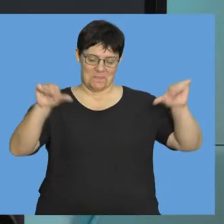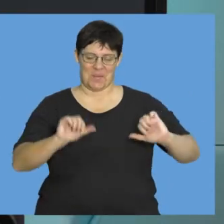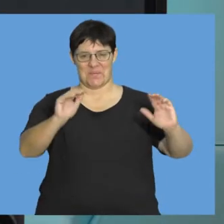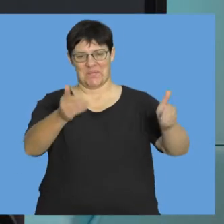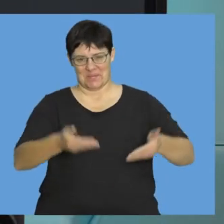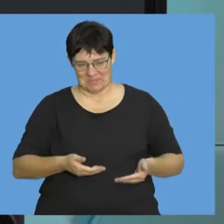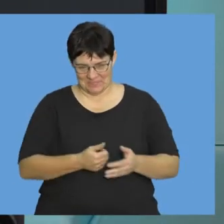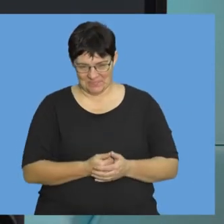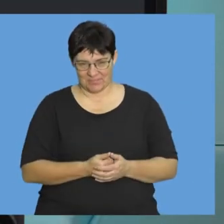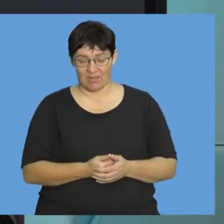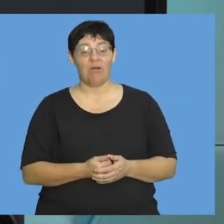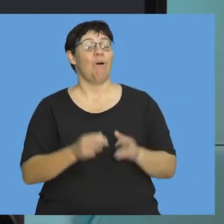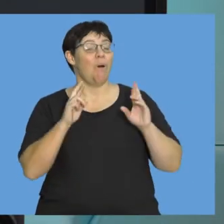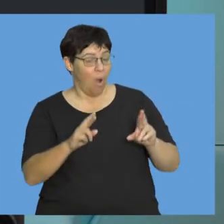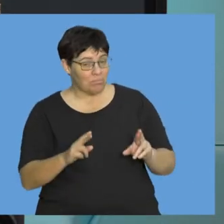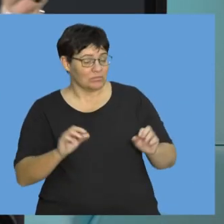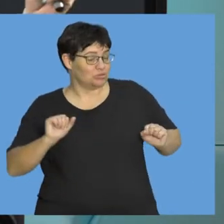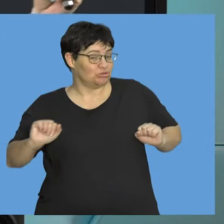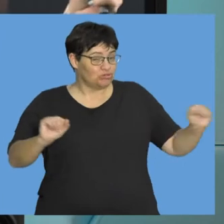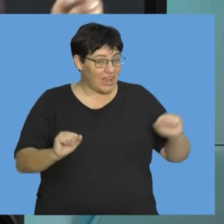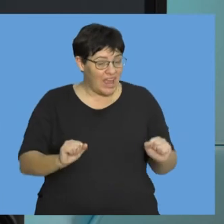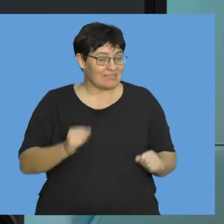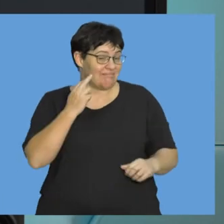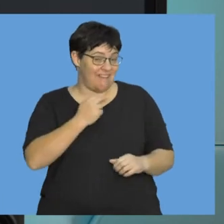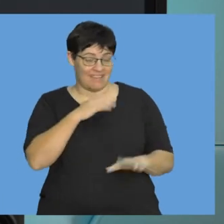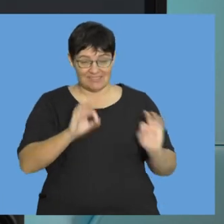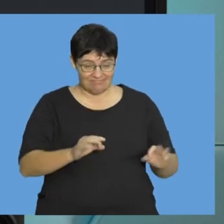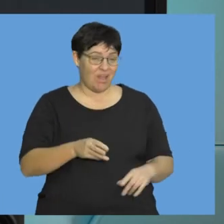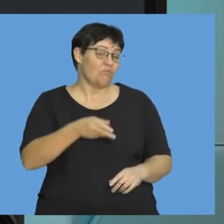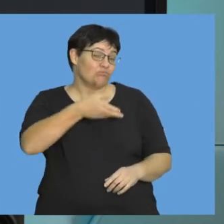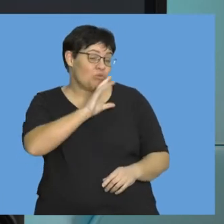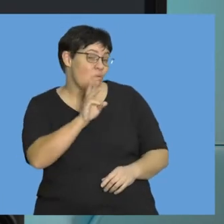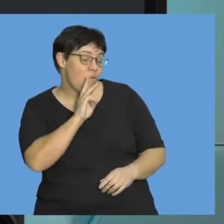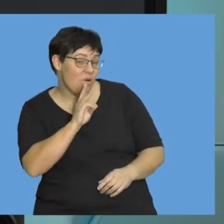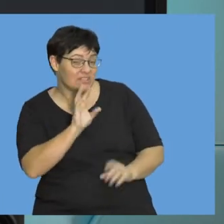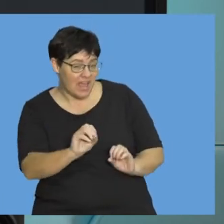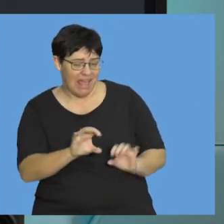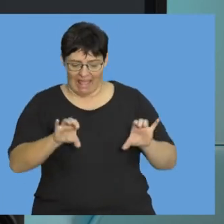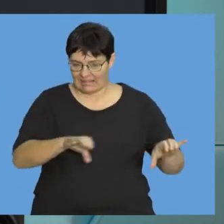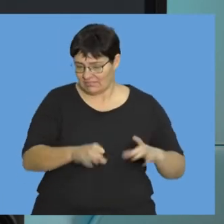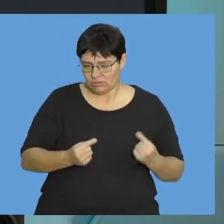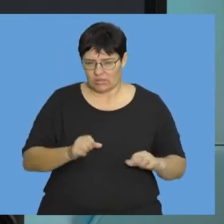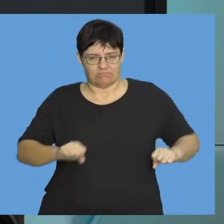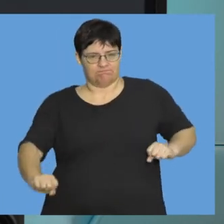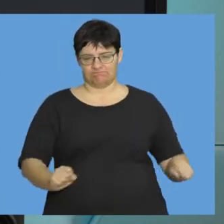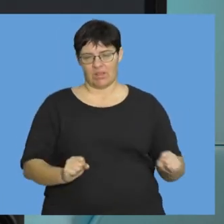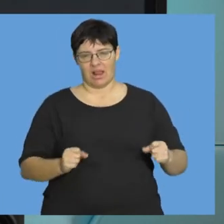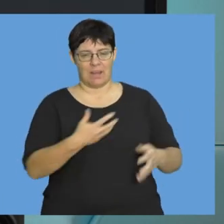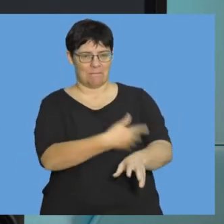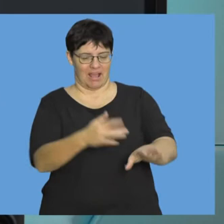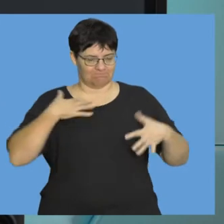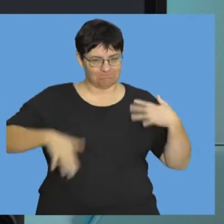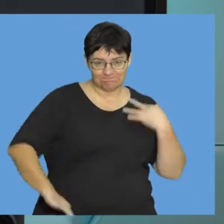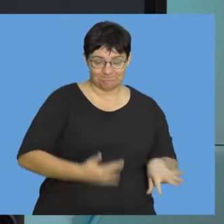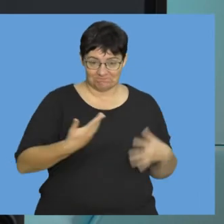Welcome back, Life Sciences. I hope you had a nice little stretch, right, had some water, right, did some activity just to get the blood